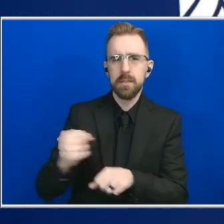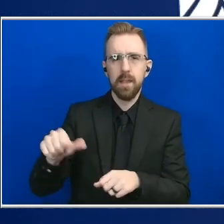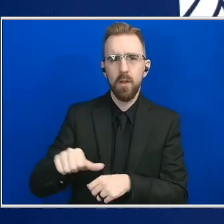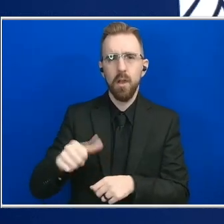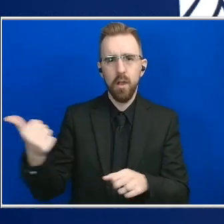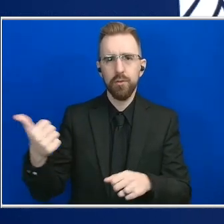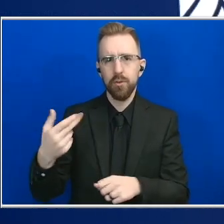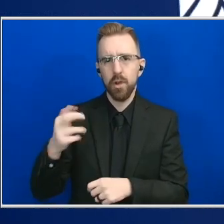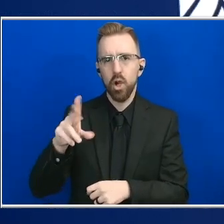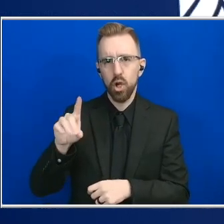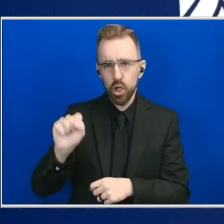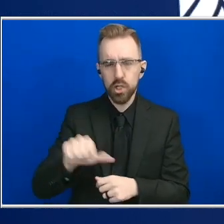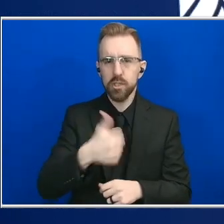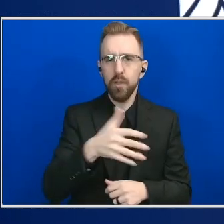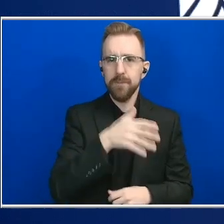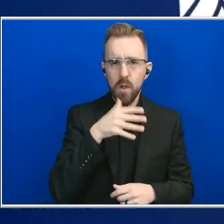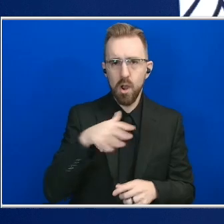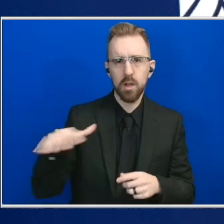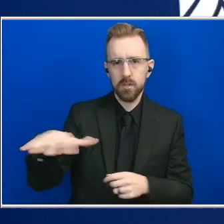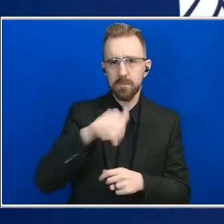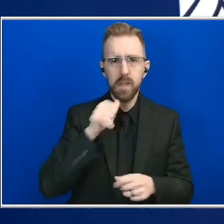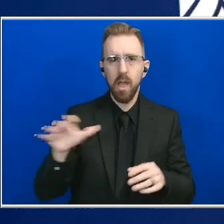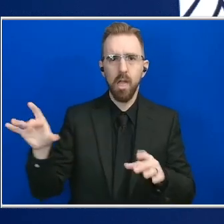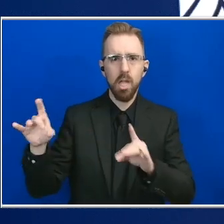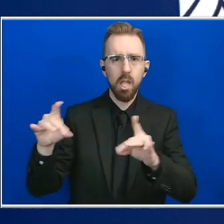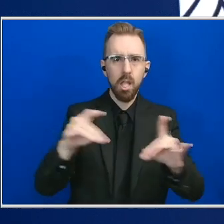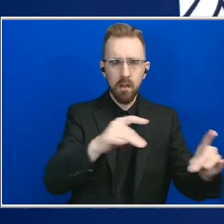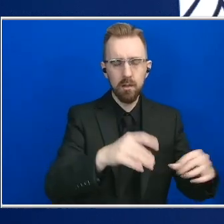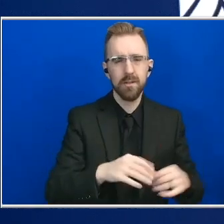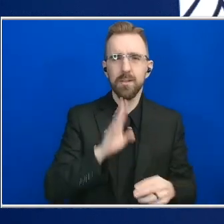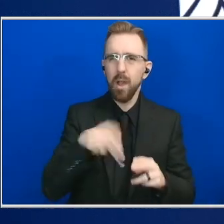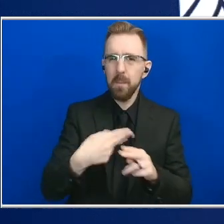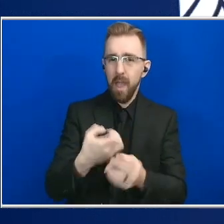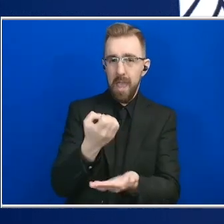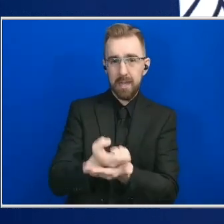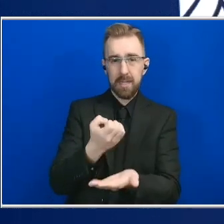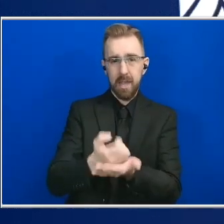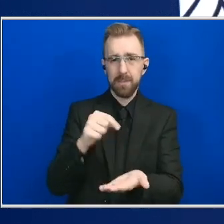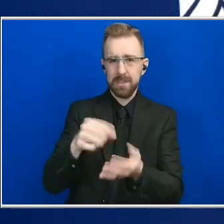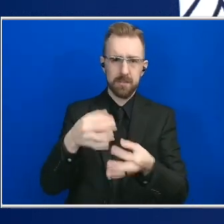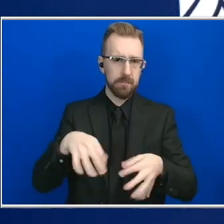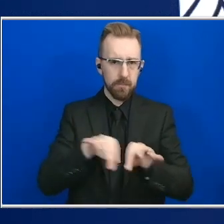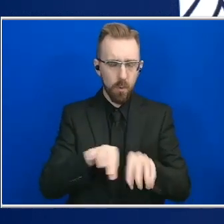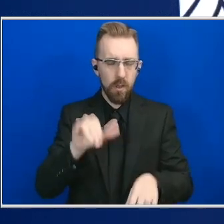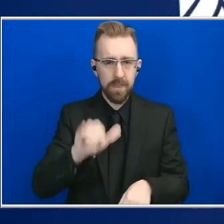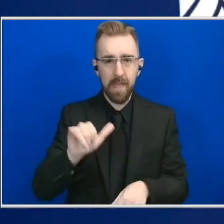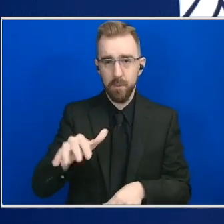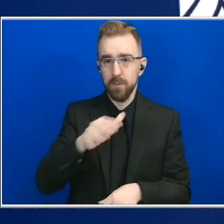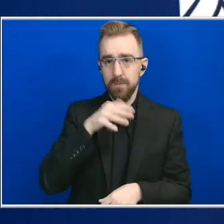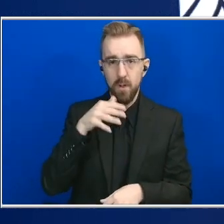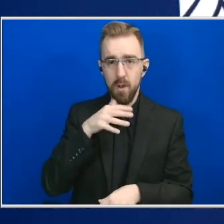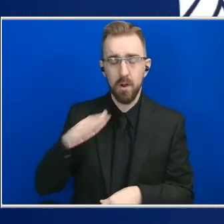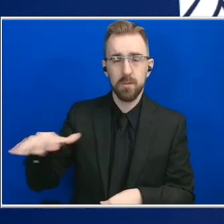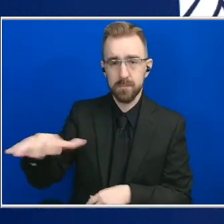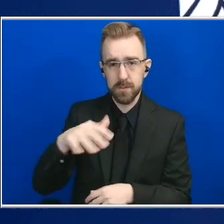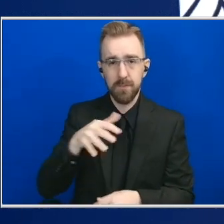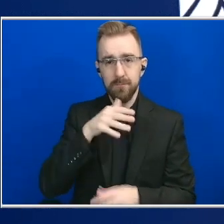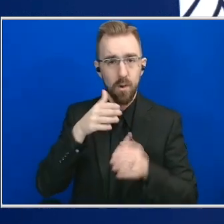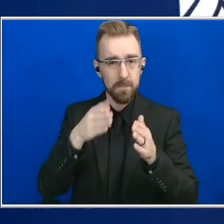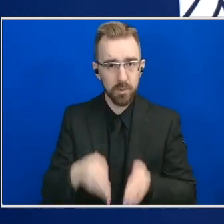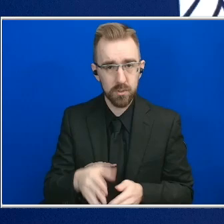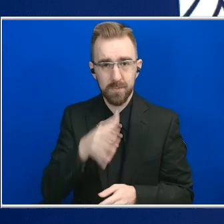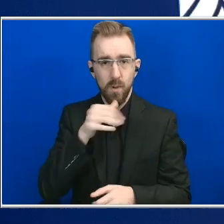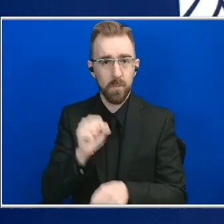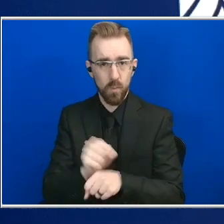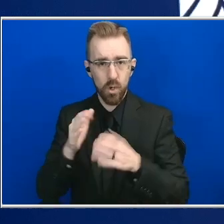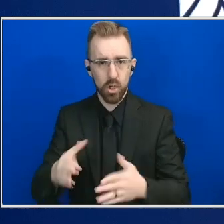of course, when we talk about economics, it is vitally important that those farms, those farmers, those farm workers are healthy so